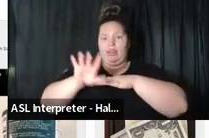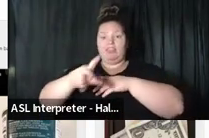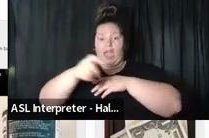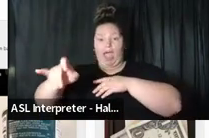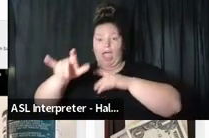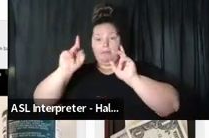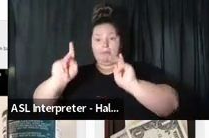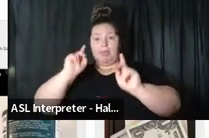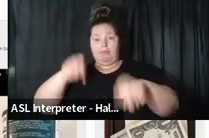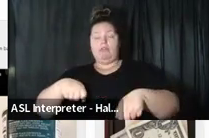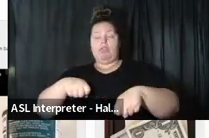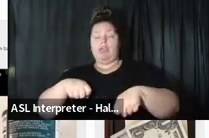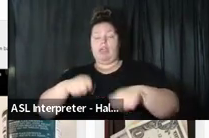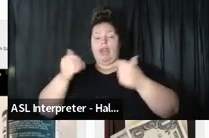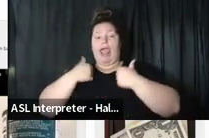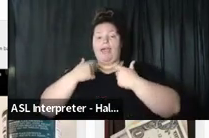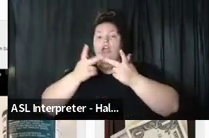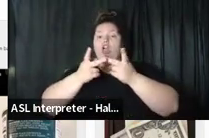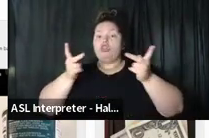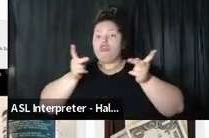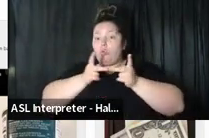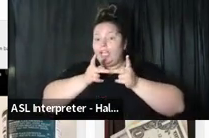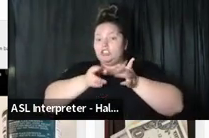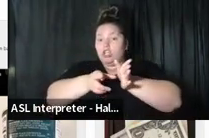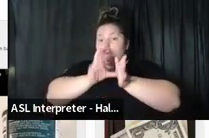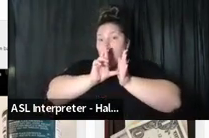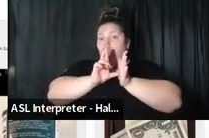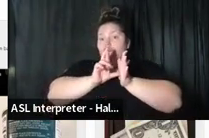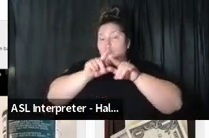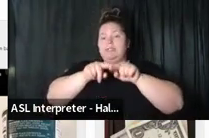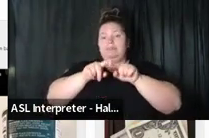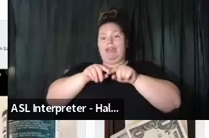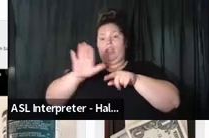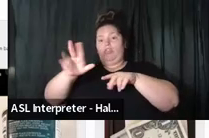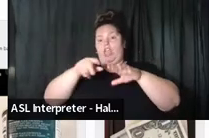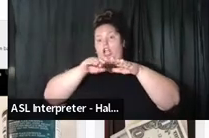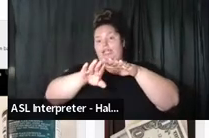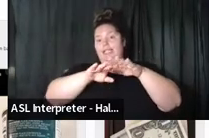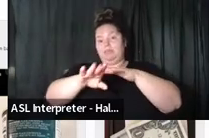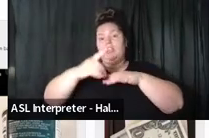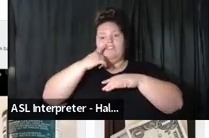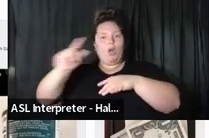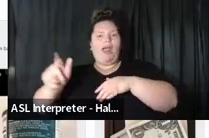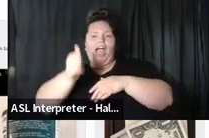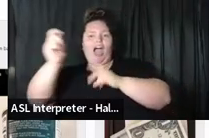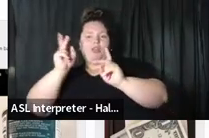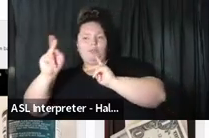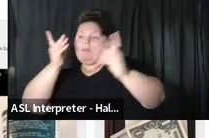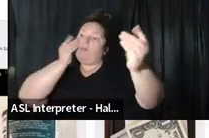can take locations and rate and review them based on their accessibility for other people with disabilities to look